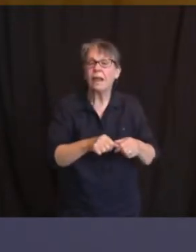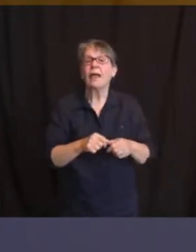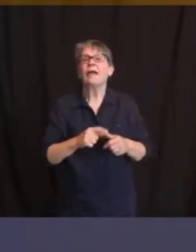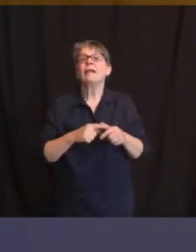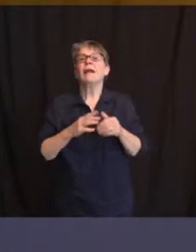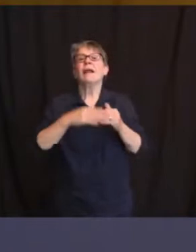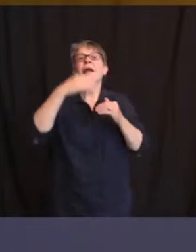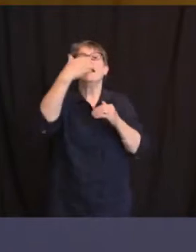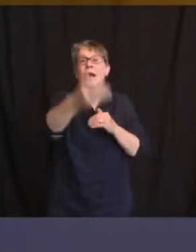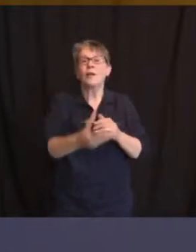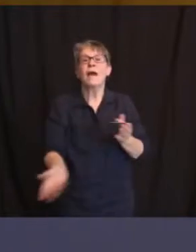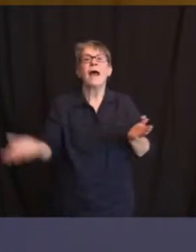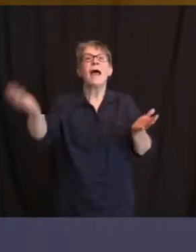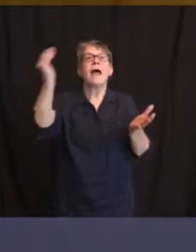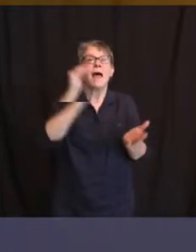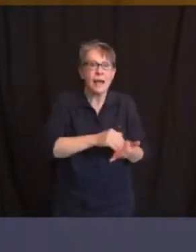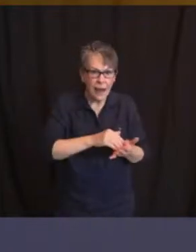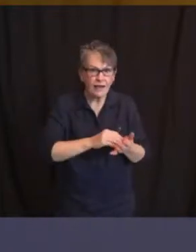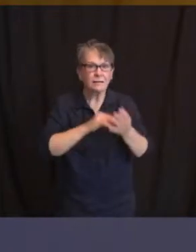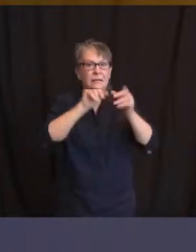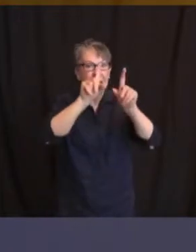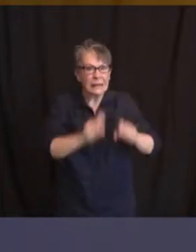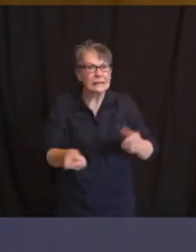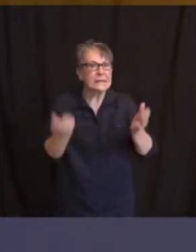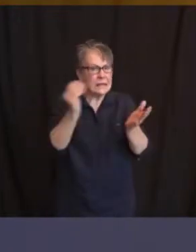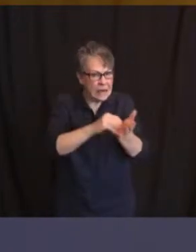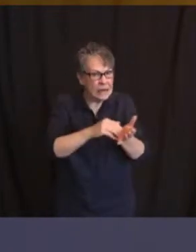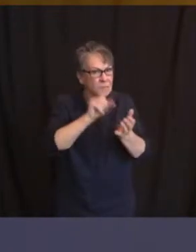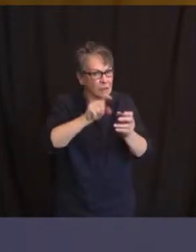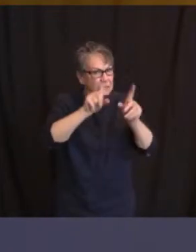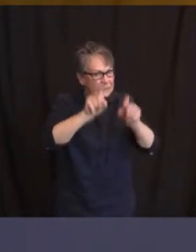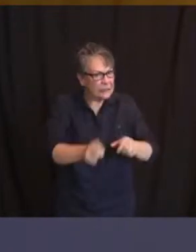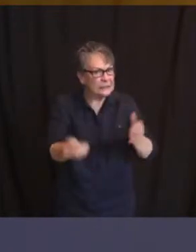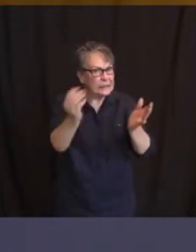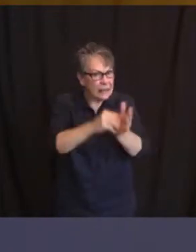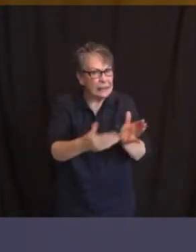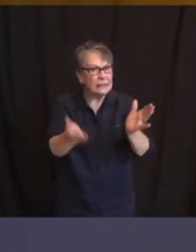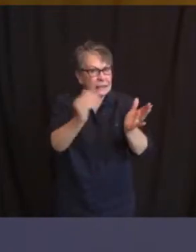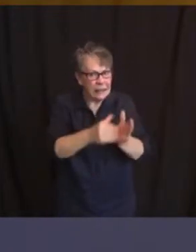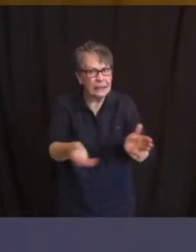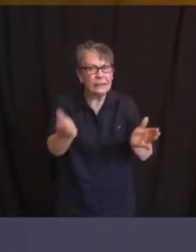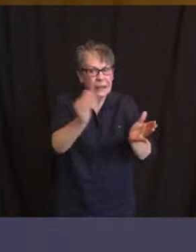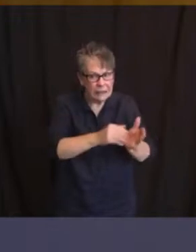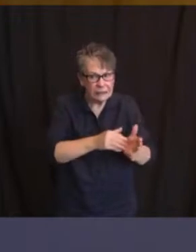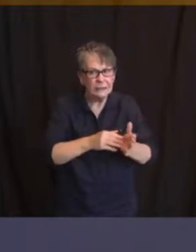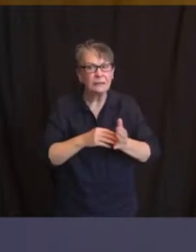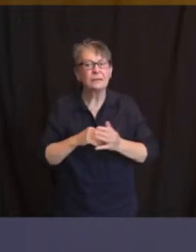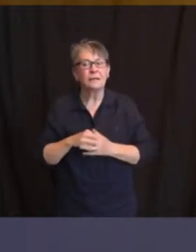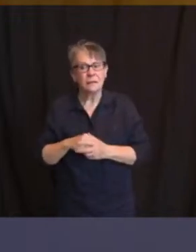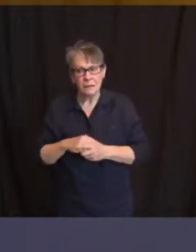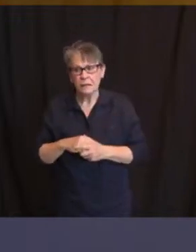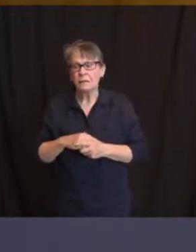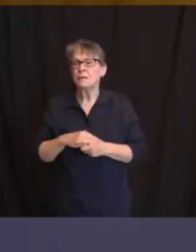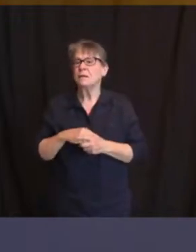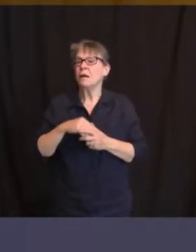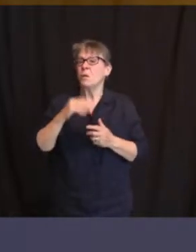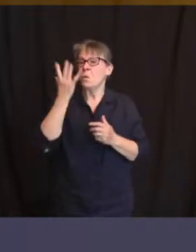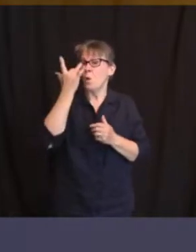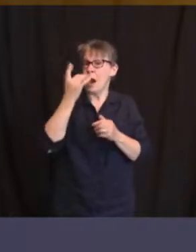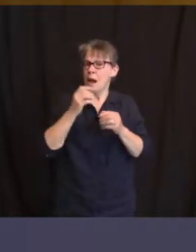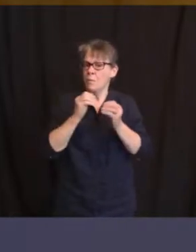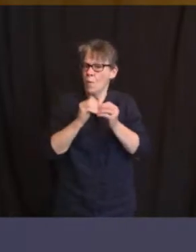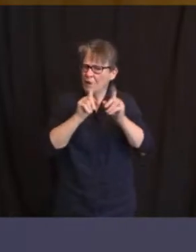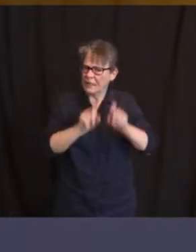line with the CDC guidance. The plan must address testing procedures and frequency, post-testing protocols